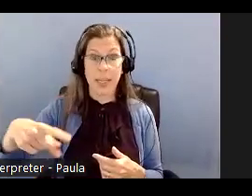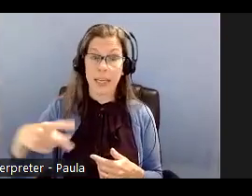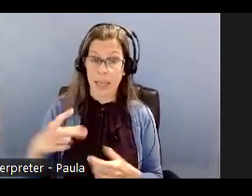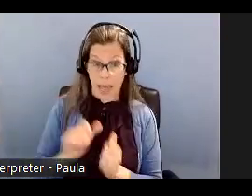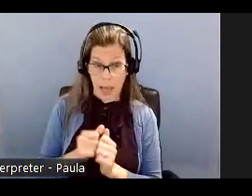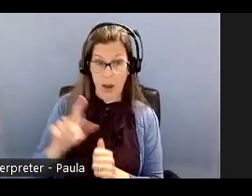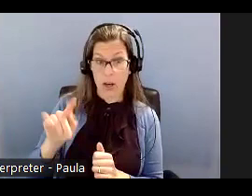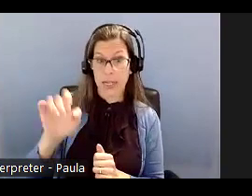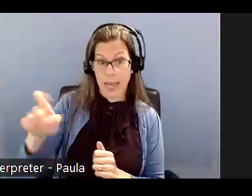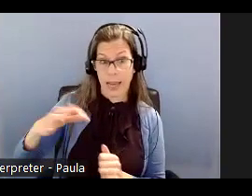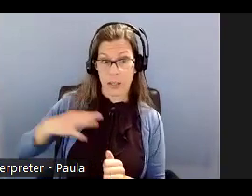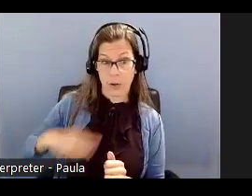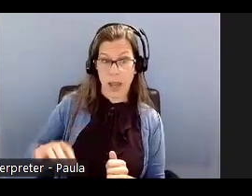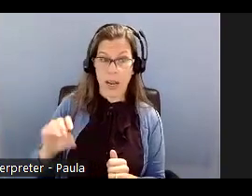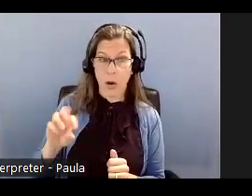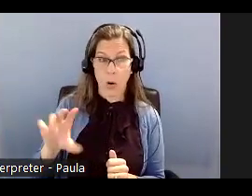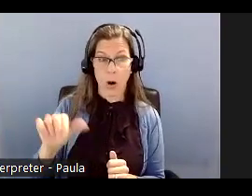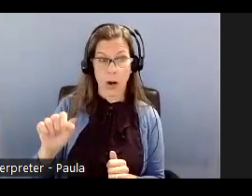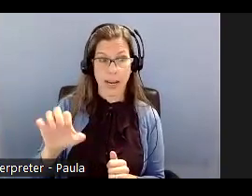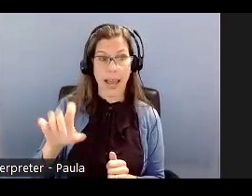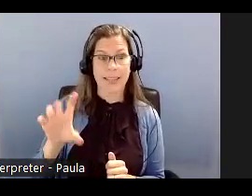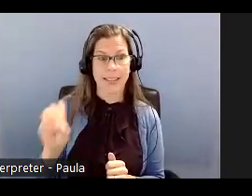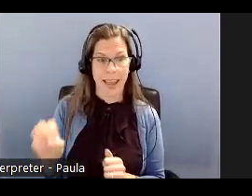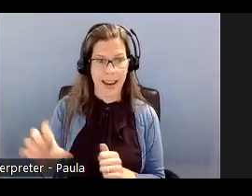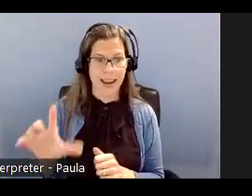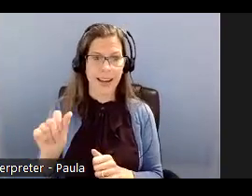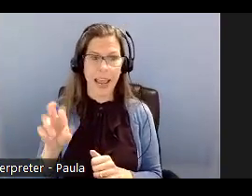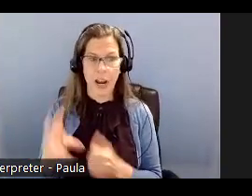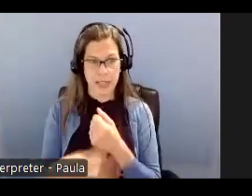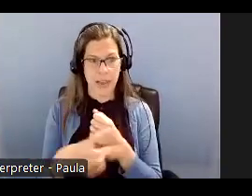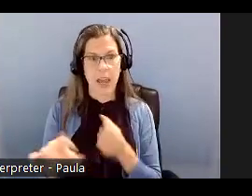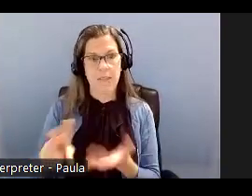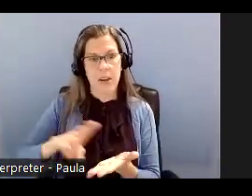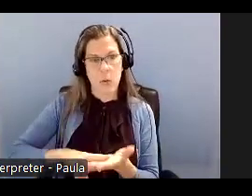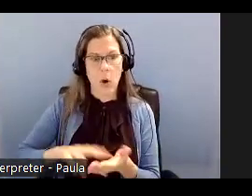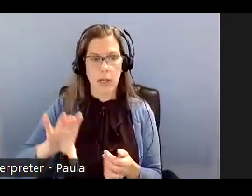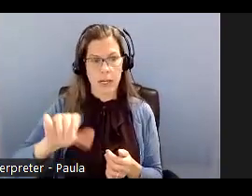credits or Cascade Care savings if they enroll in a Cascade Care plan.